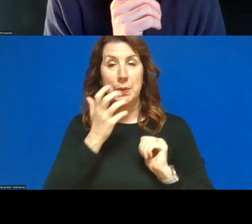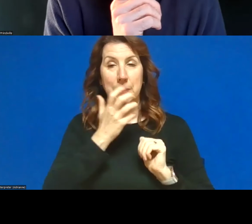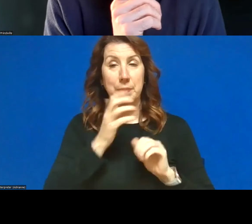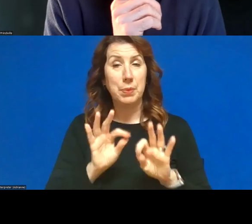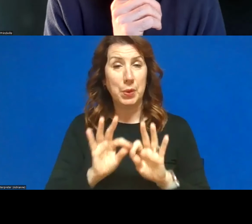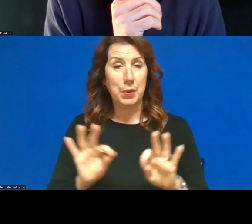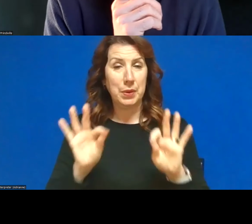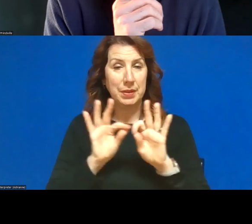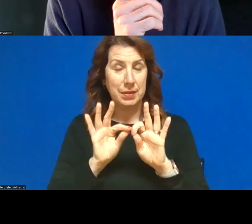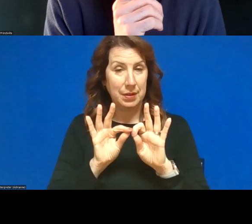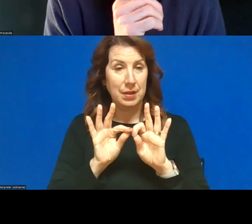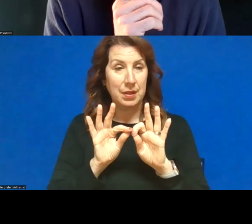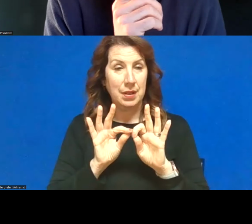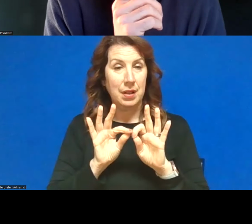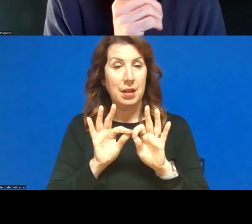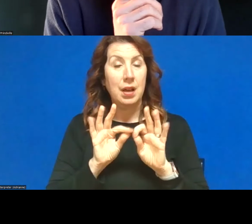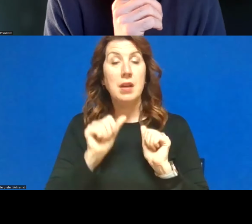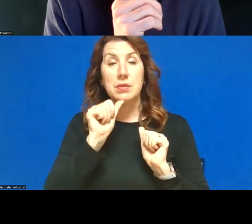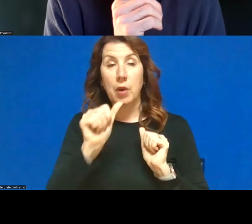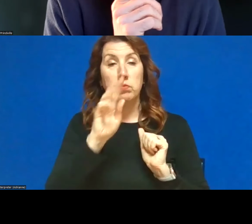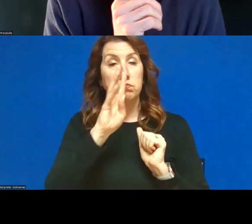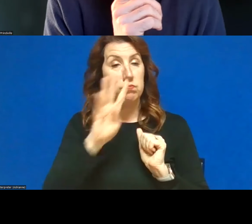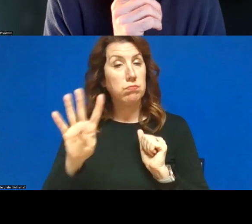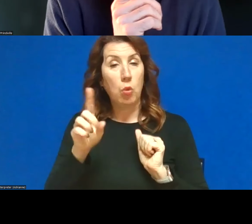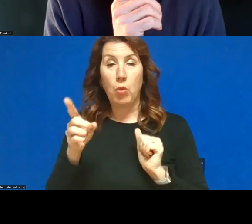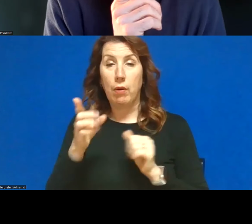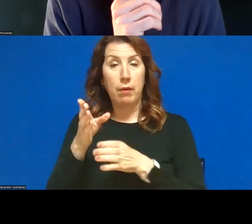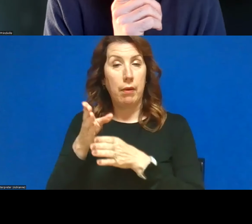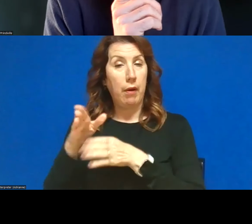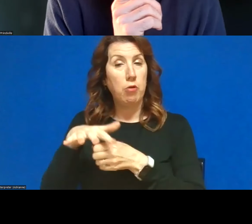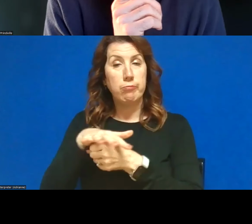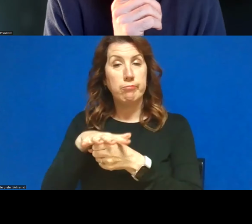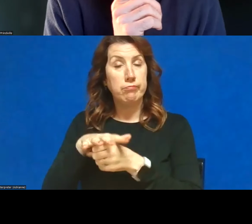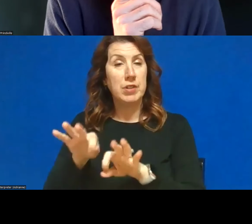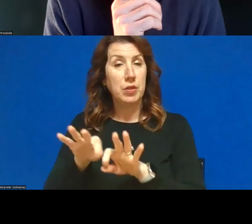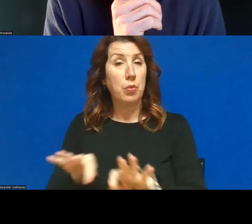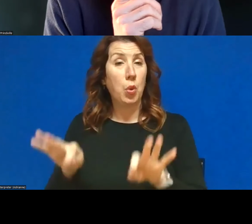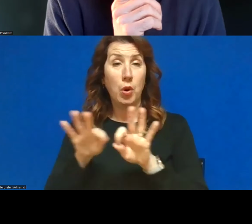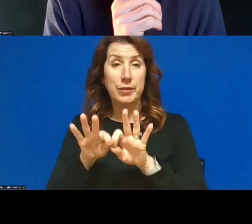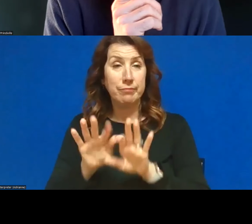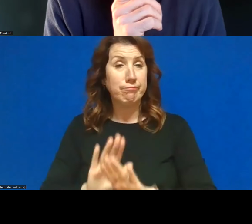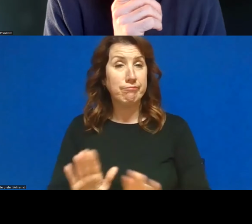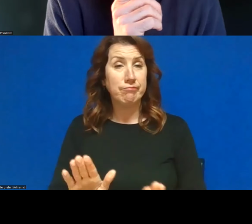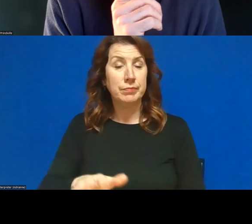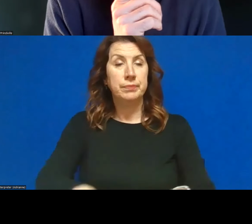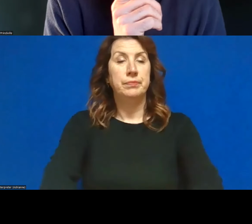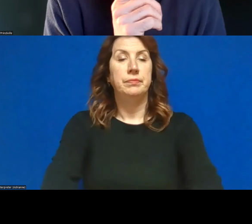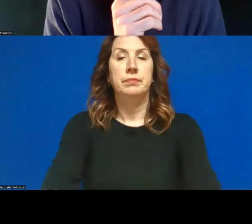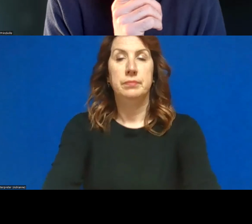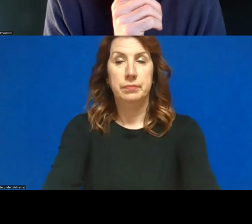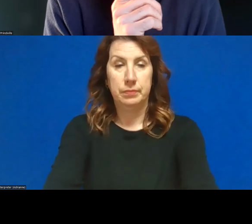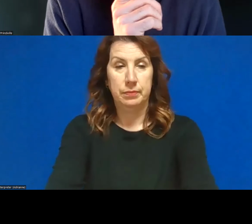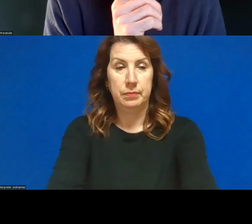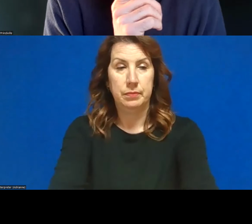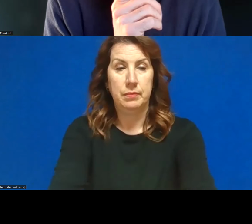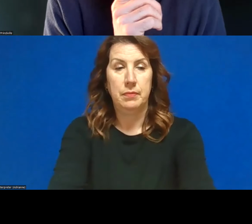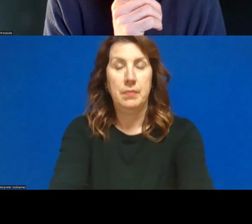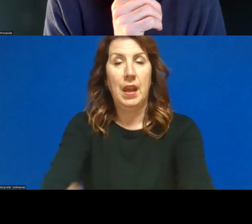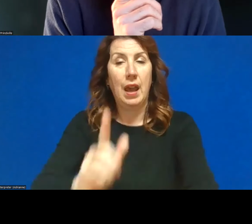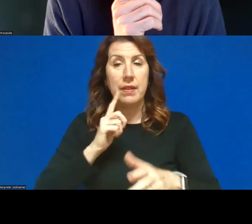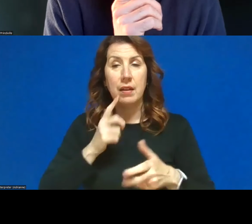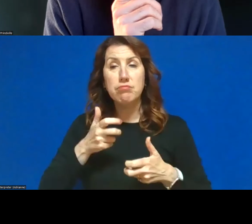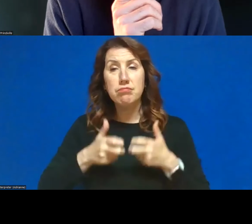important, and not to leave out any one area of importance. I think the lack of transportation